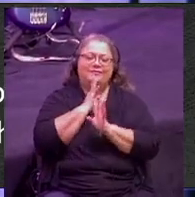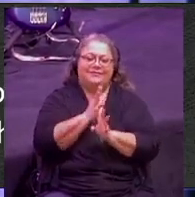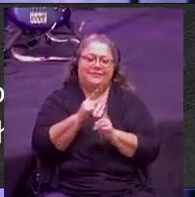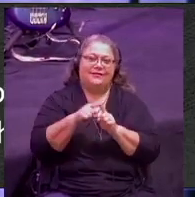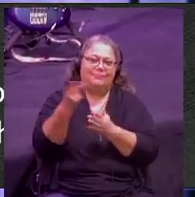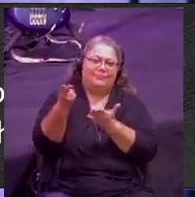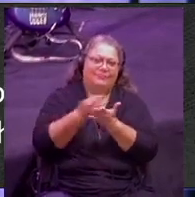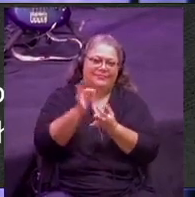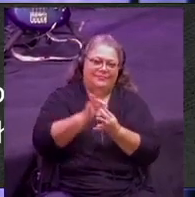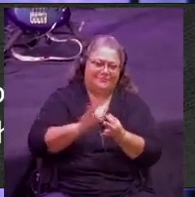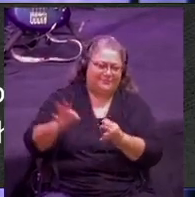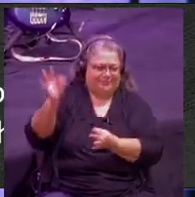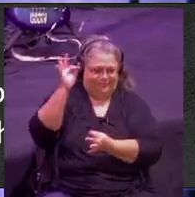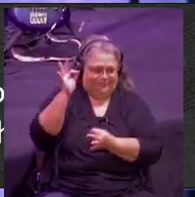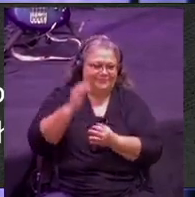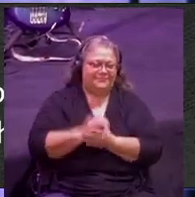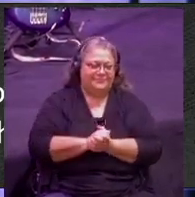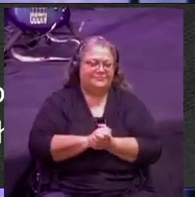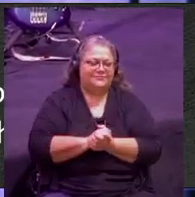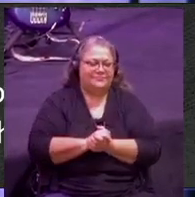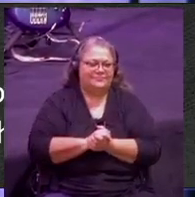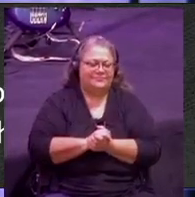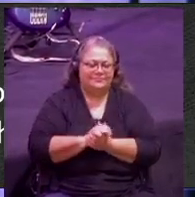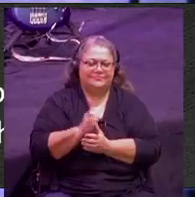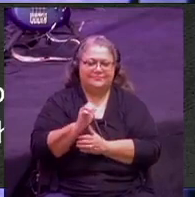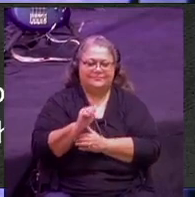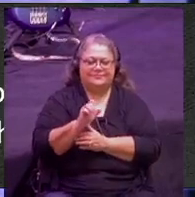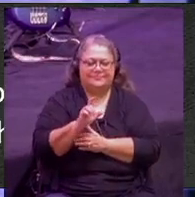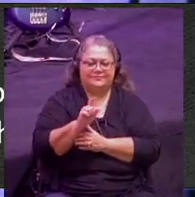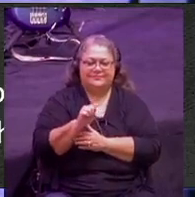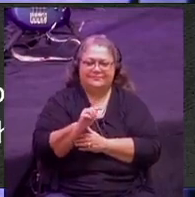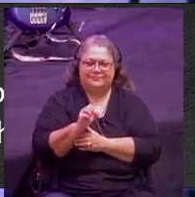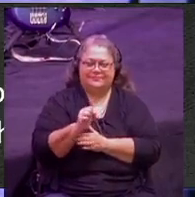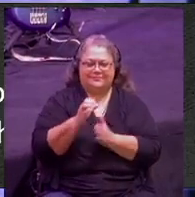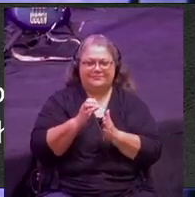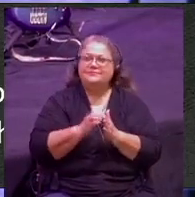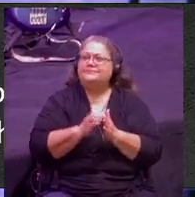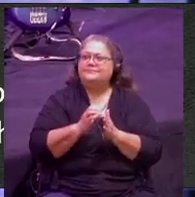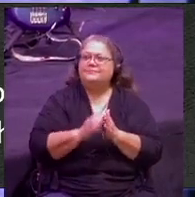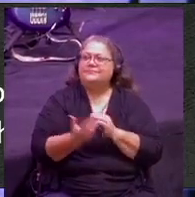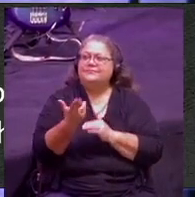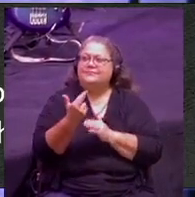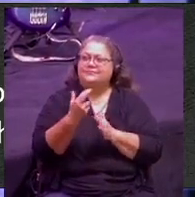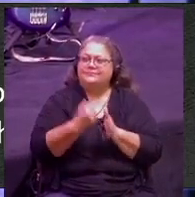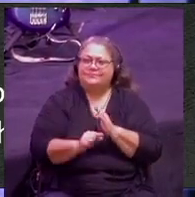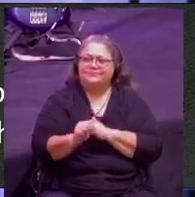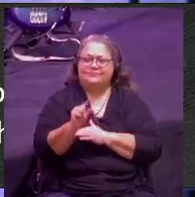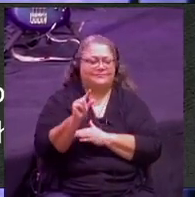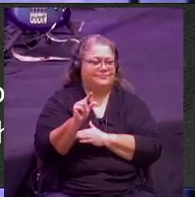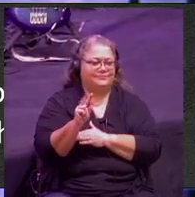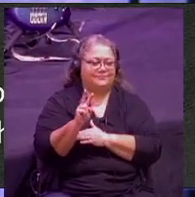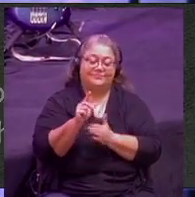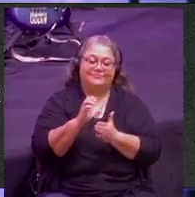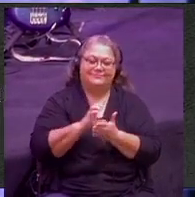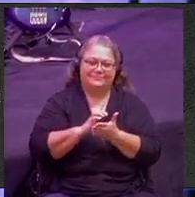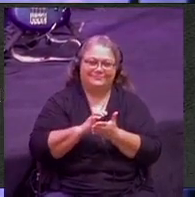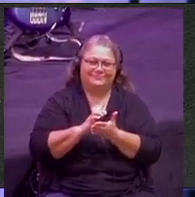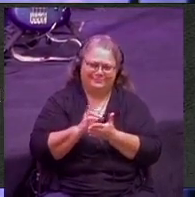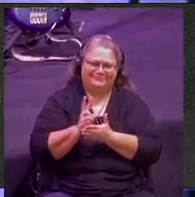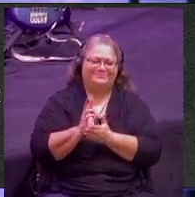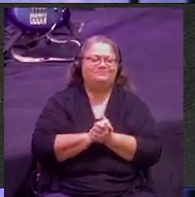the Holy Spirit. In Acts chapter 13, verse 2, it says, as they ministered to the Lord and